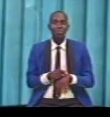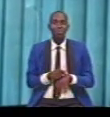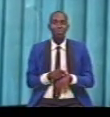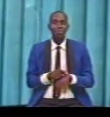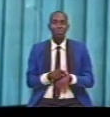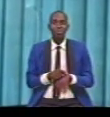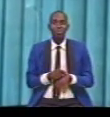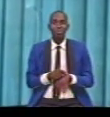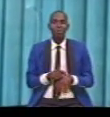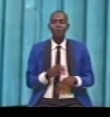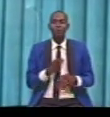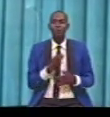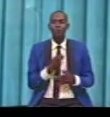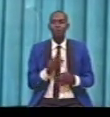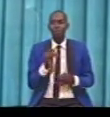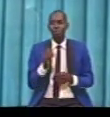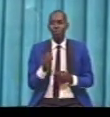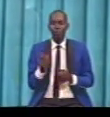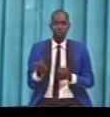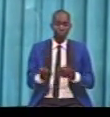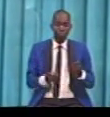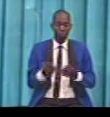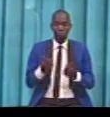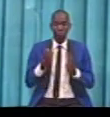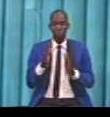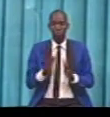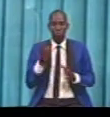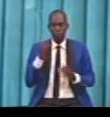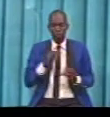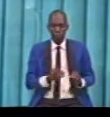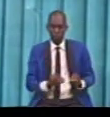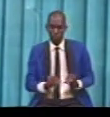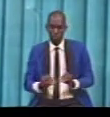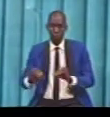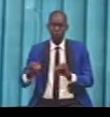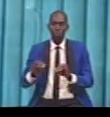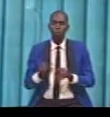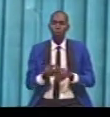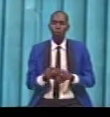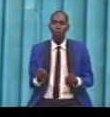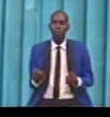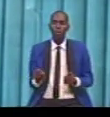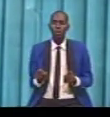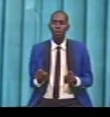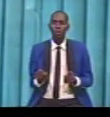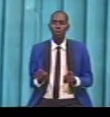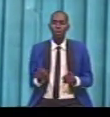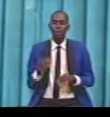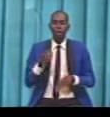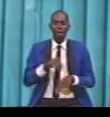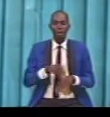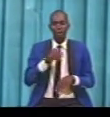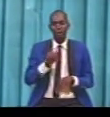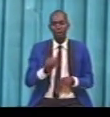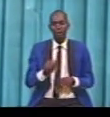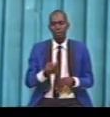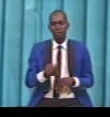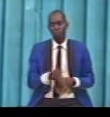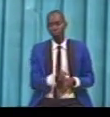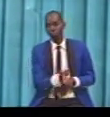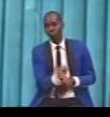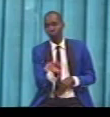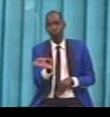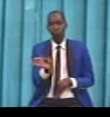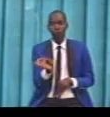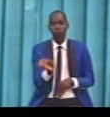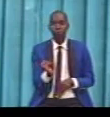and he was being driven. The driver was driving. But at a kind of bend, there was a